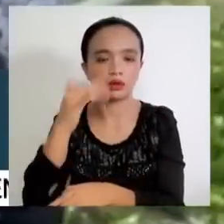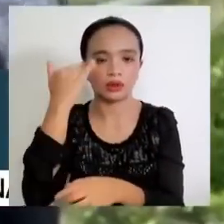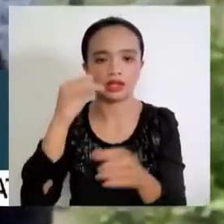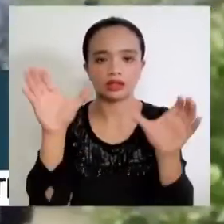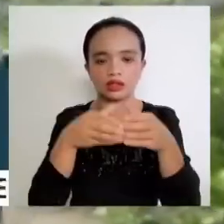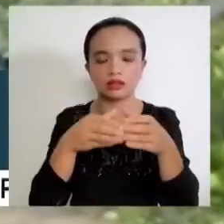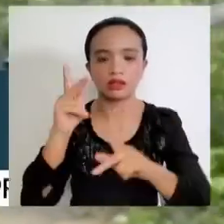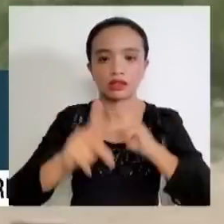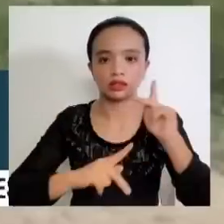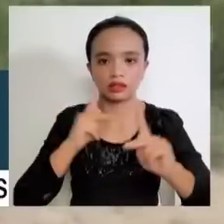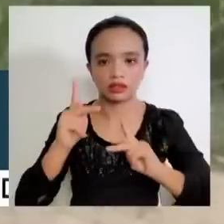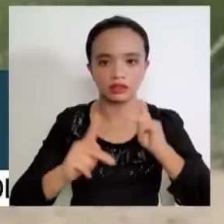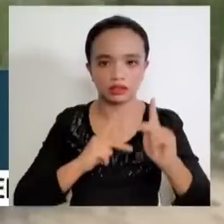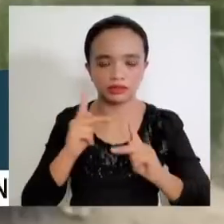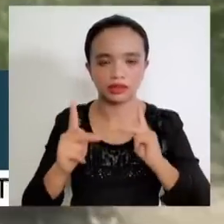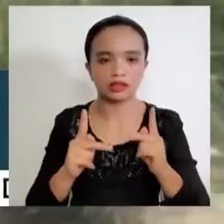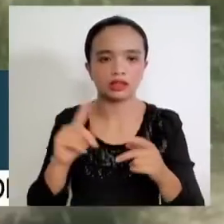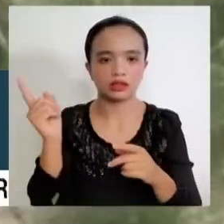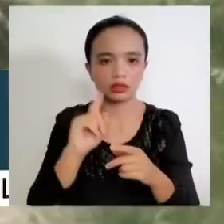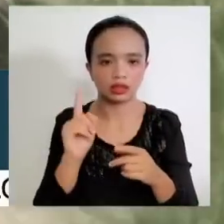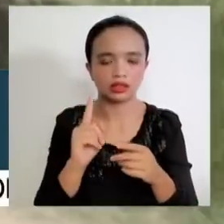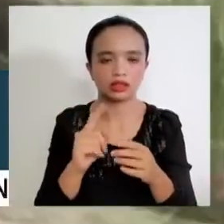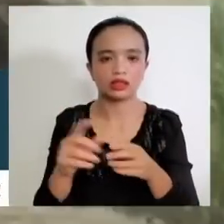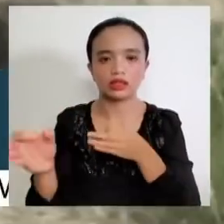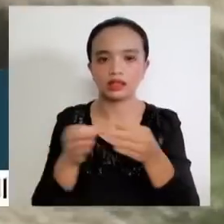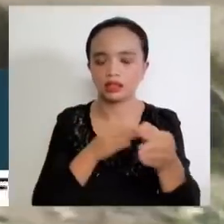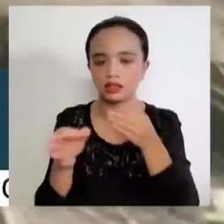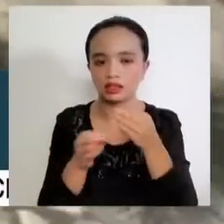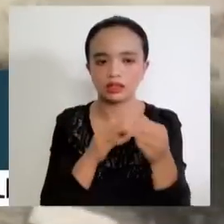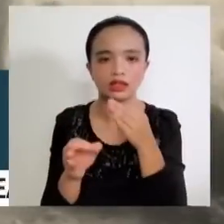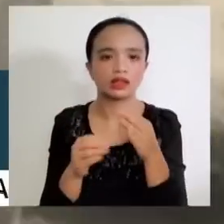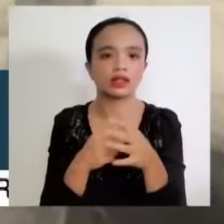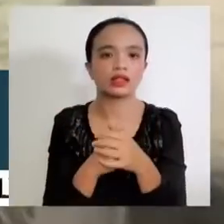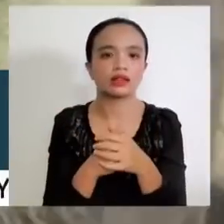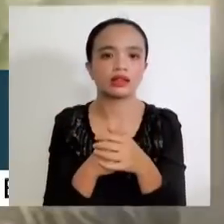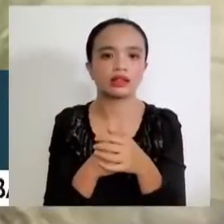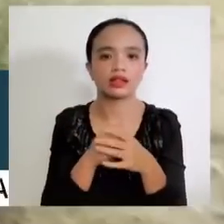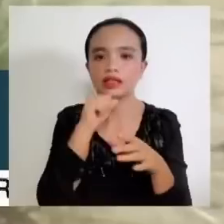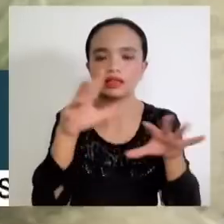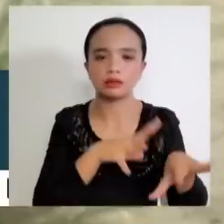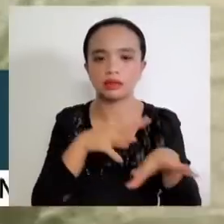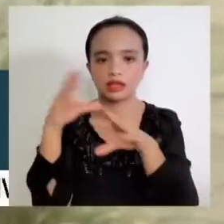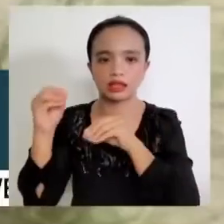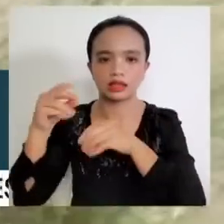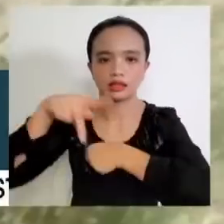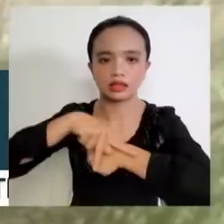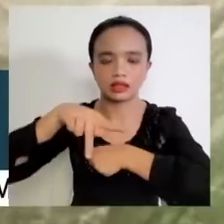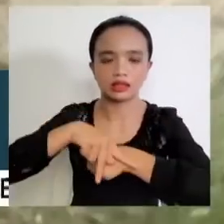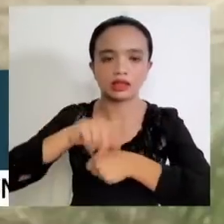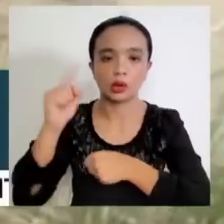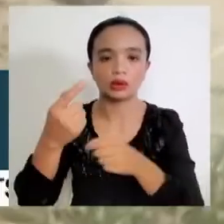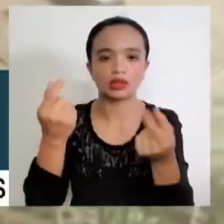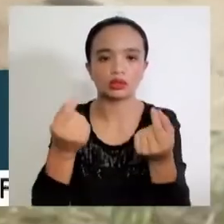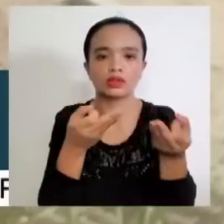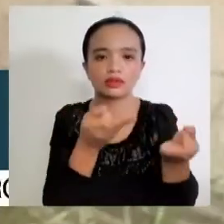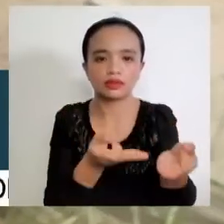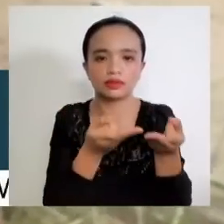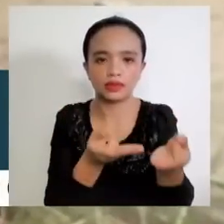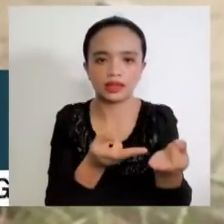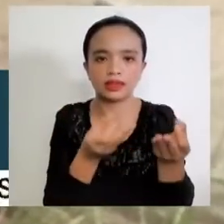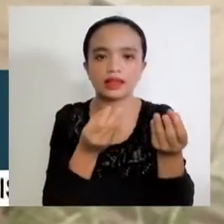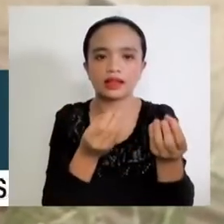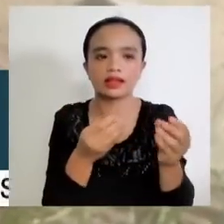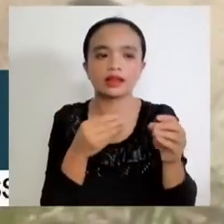there. When authorities talked to the men, they explained that they were not living there permanently, but were only there to feed their fish in the fish